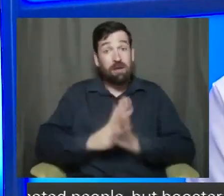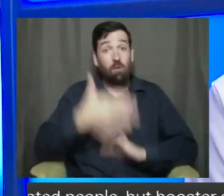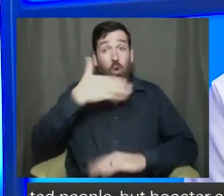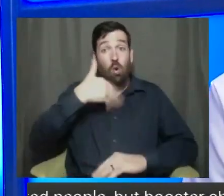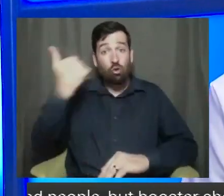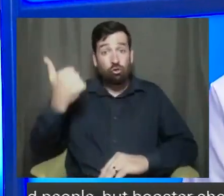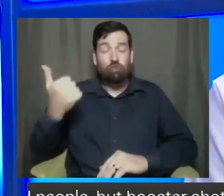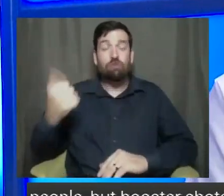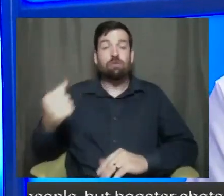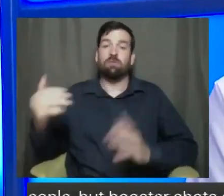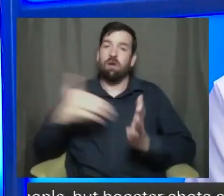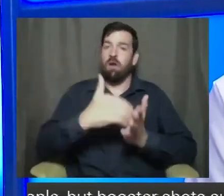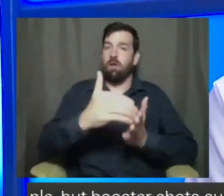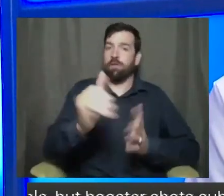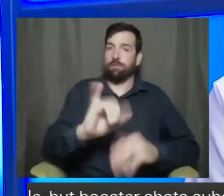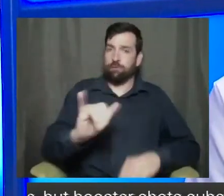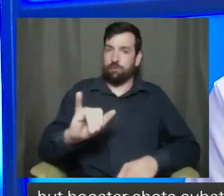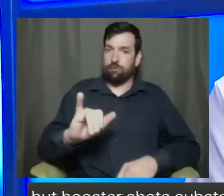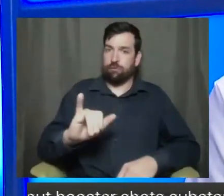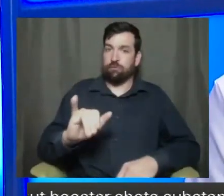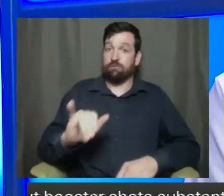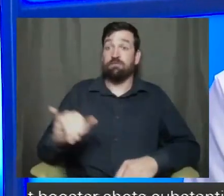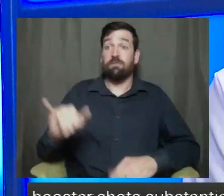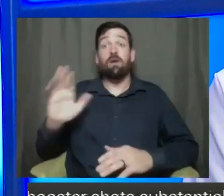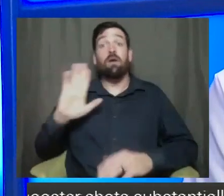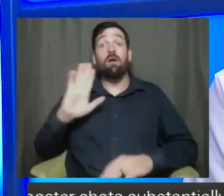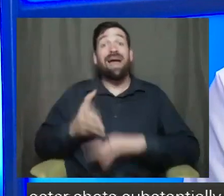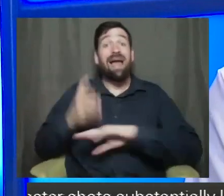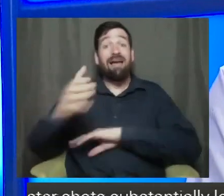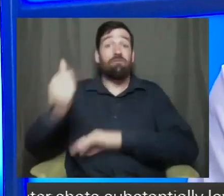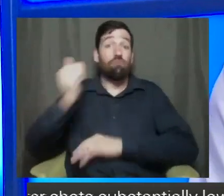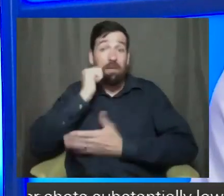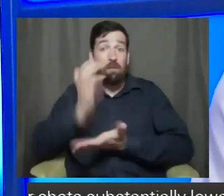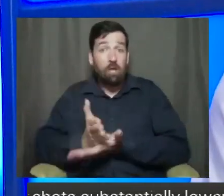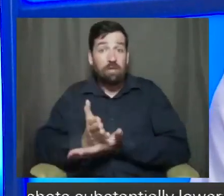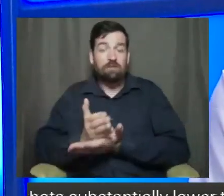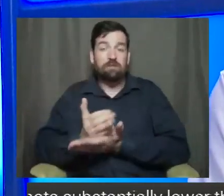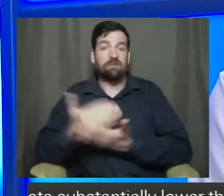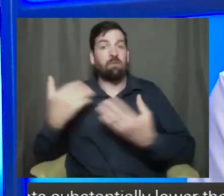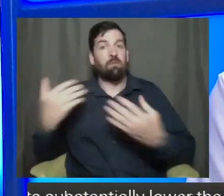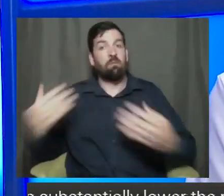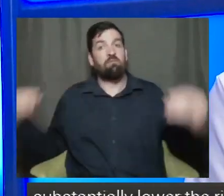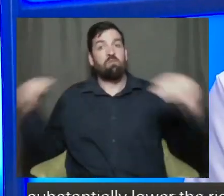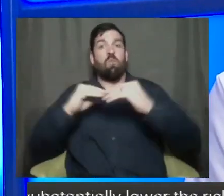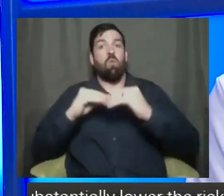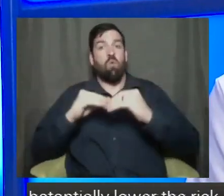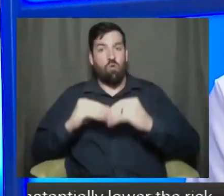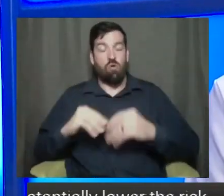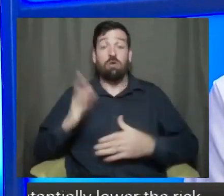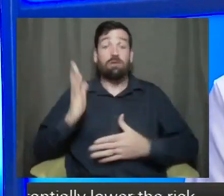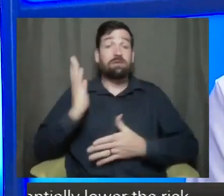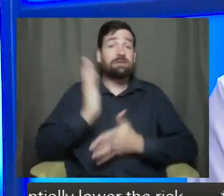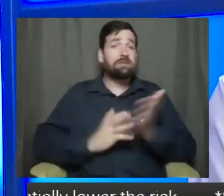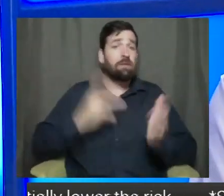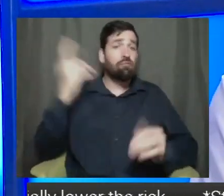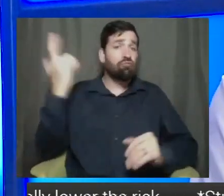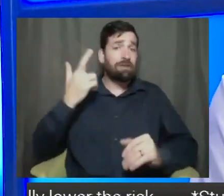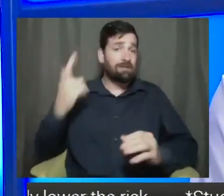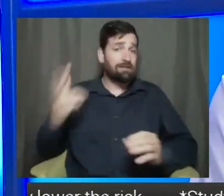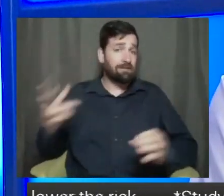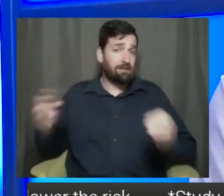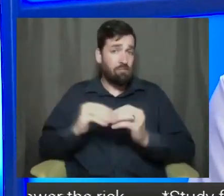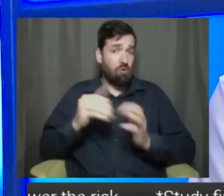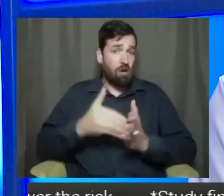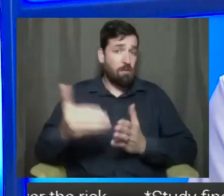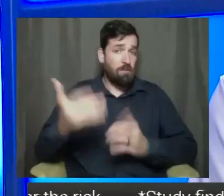women are disproportionately affected actually. Some of the reason that UTIs are more common in women has to do with